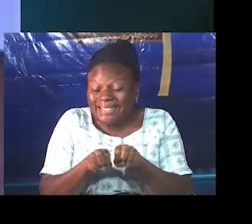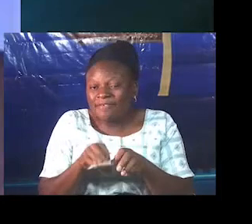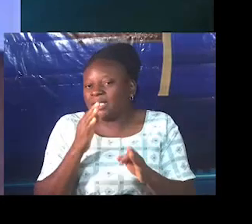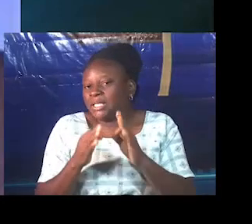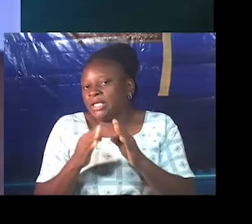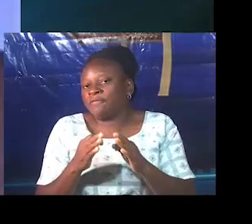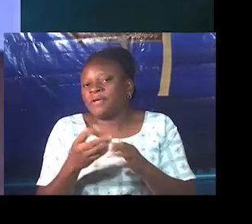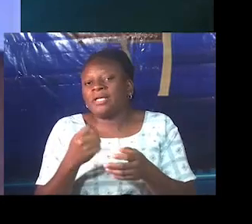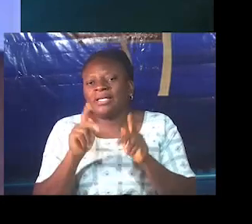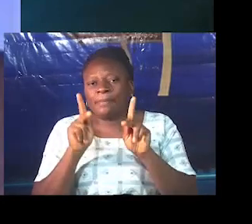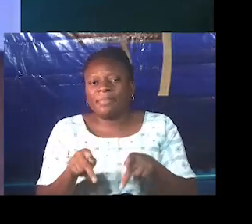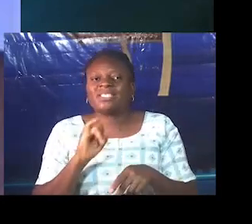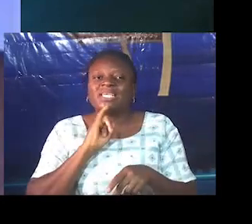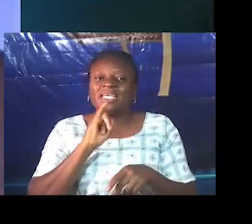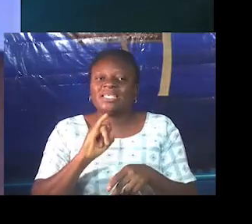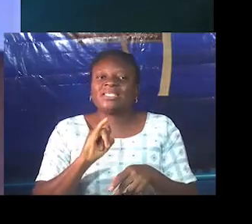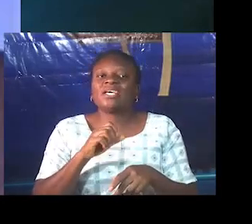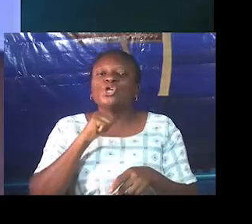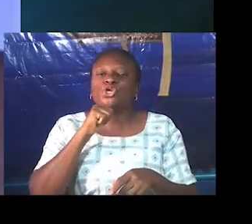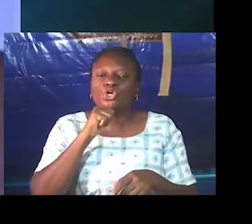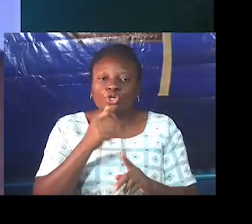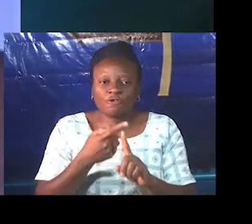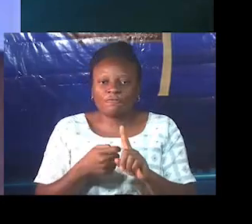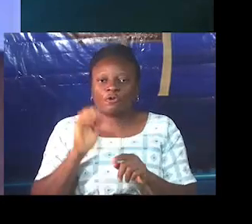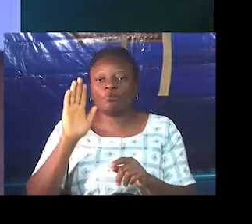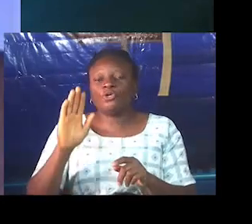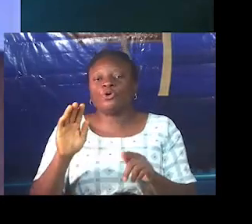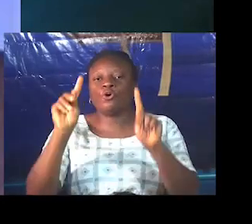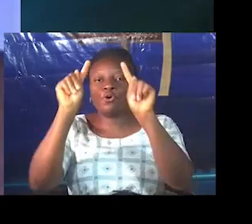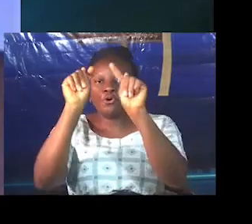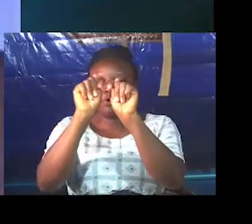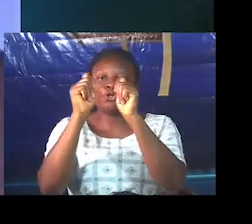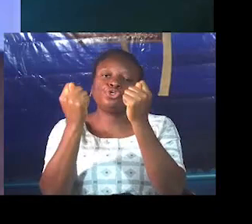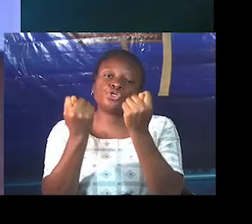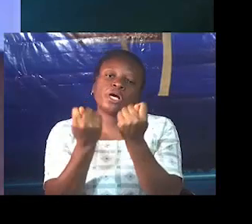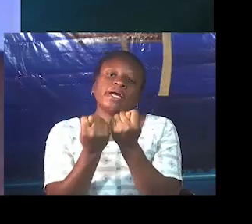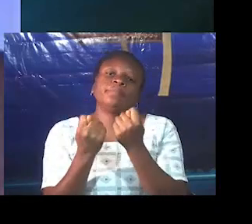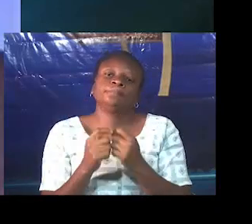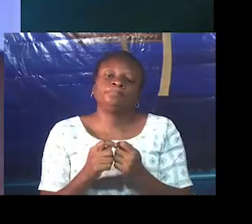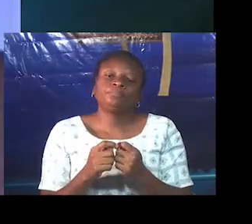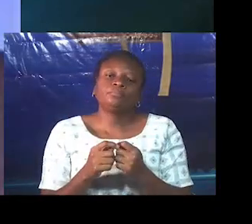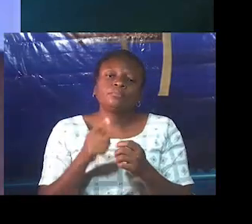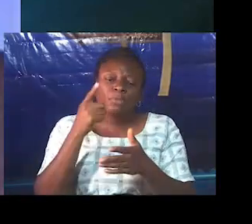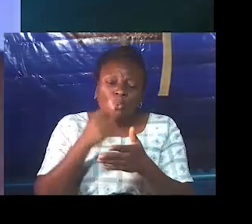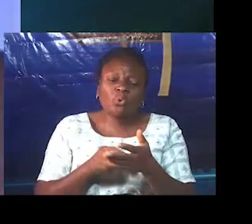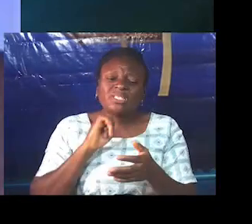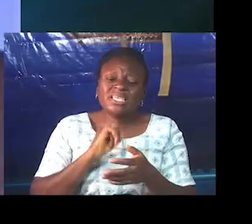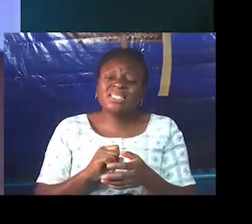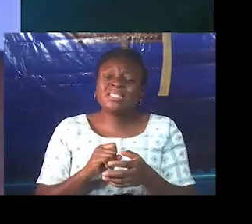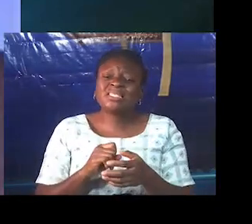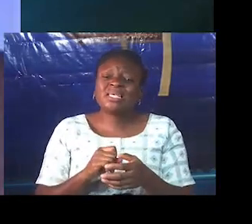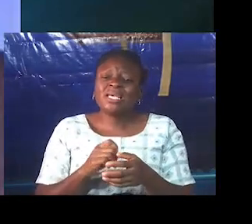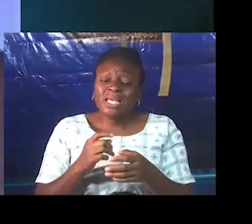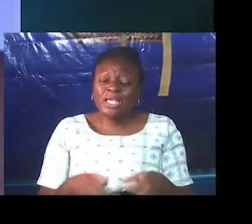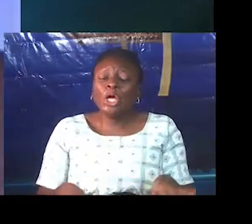unimportant. What is most important and crucial is whether a person has Christ at all.